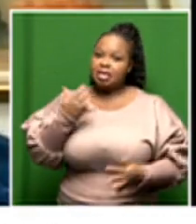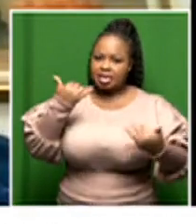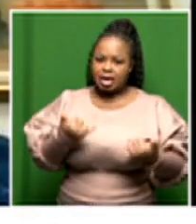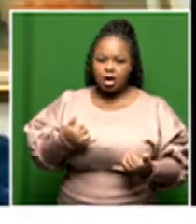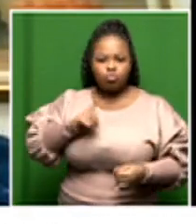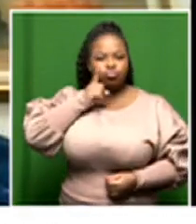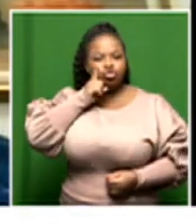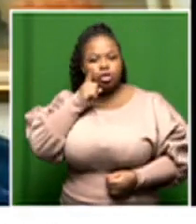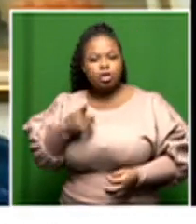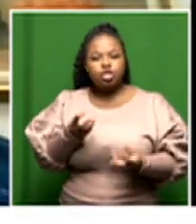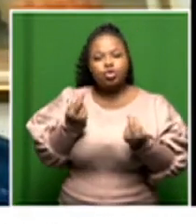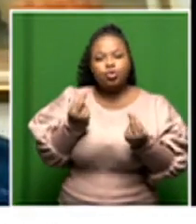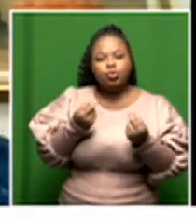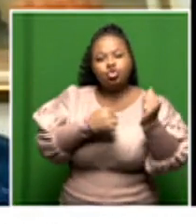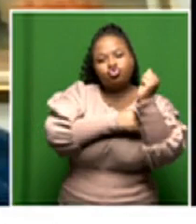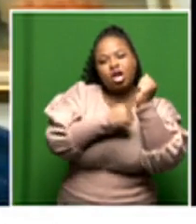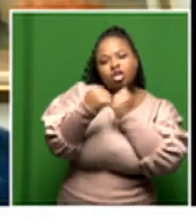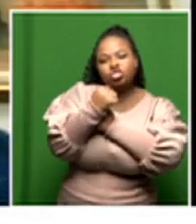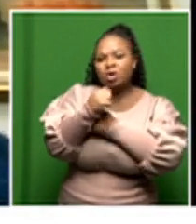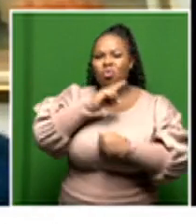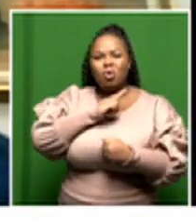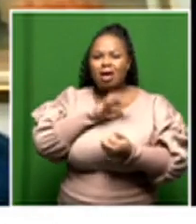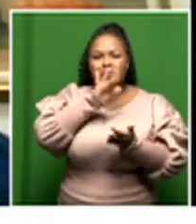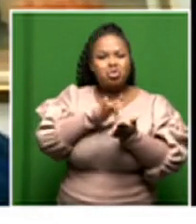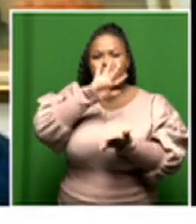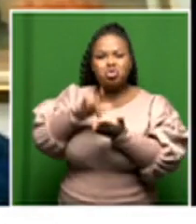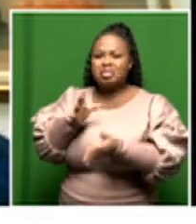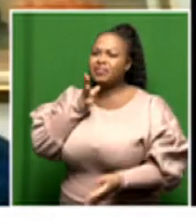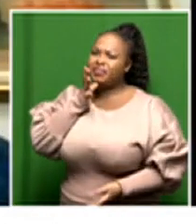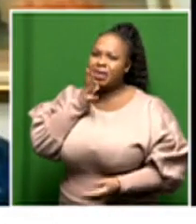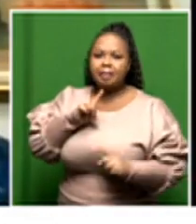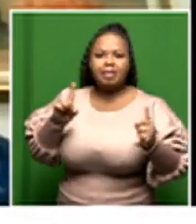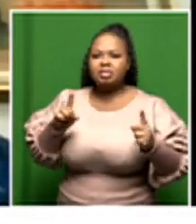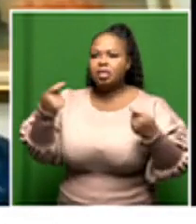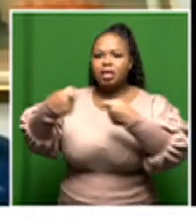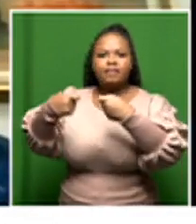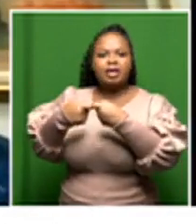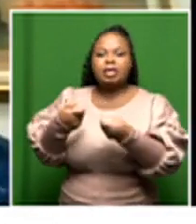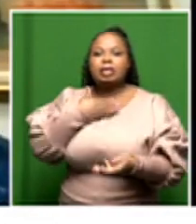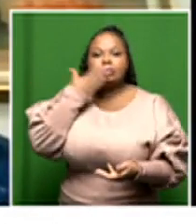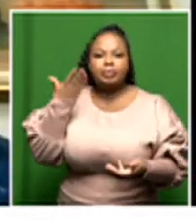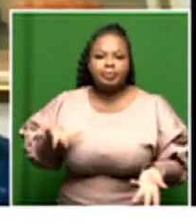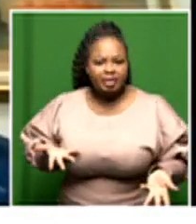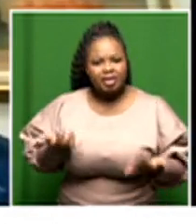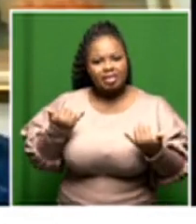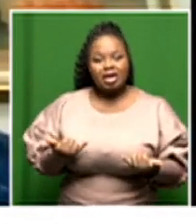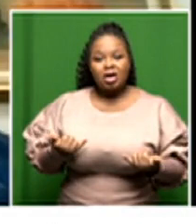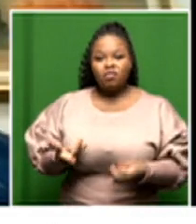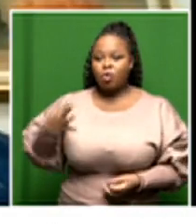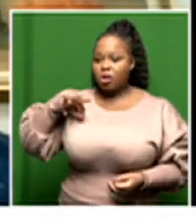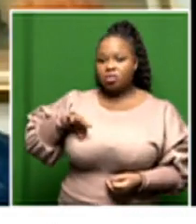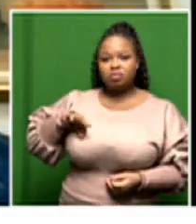restructuring of the department. We have far too many posts that are unfunded. And so our compensation of